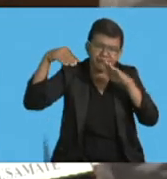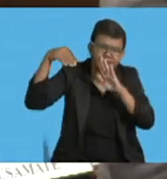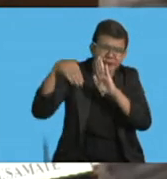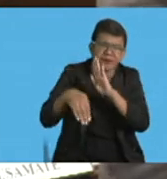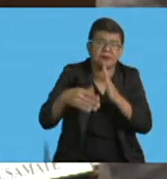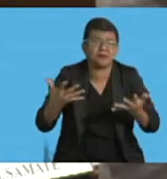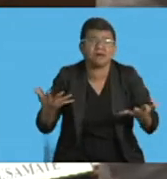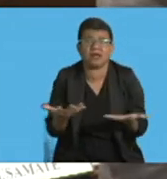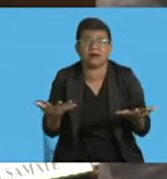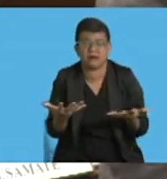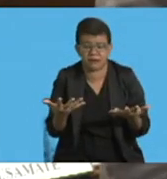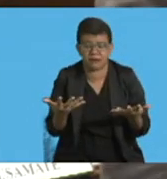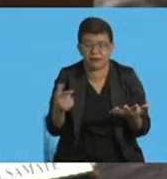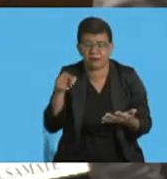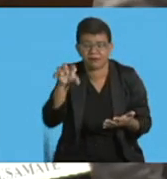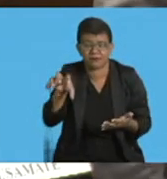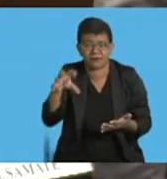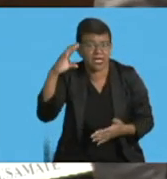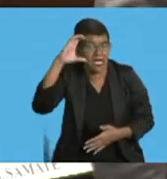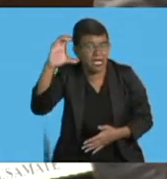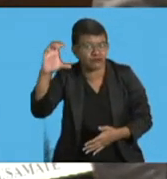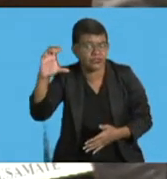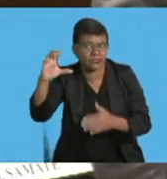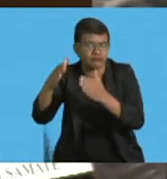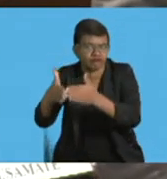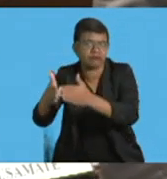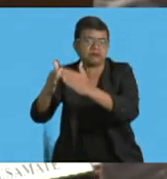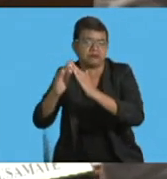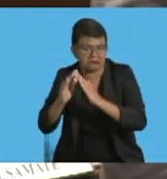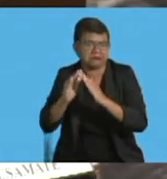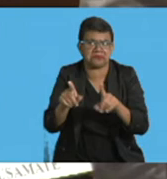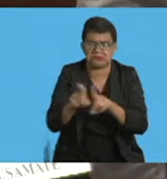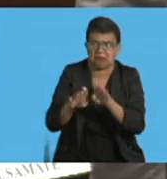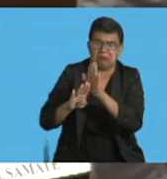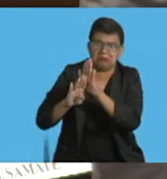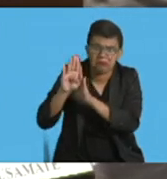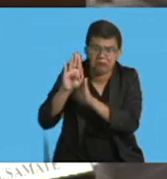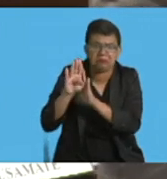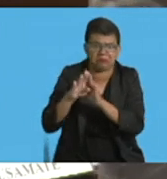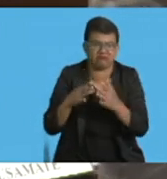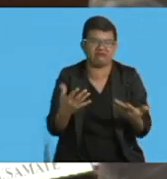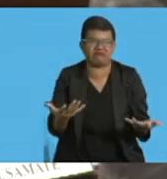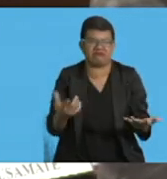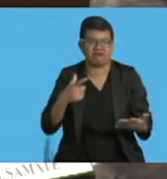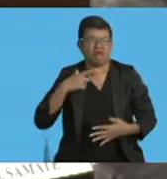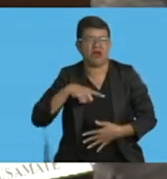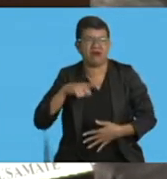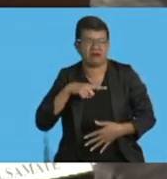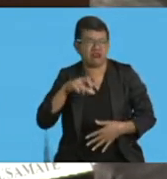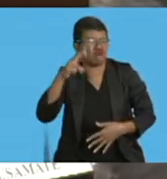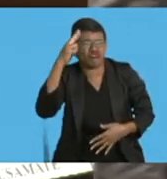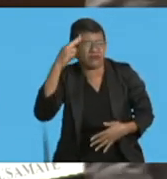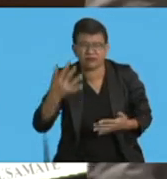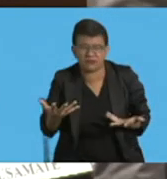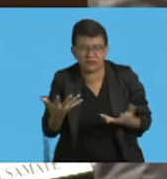economies. Mr. Speaker, sir, there is a number of combination of ongoing and emerging obstacles at the root of the